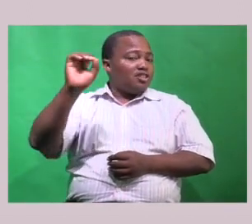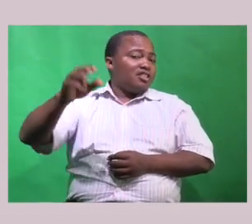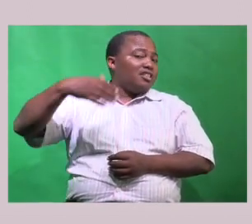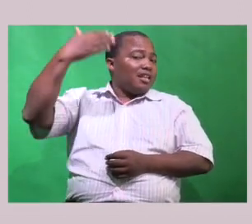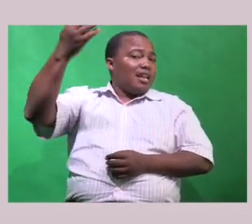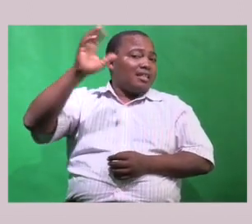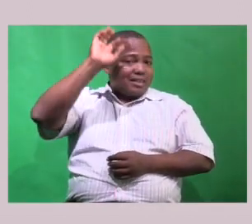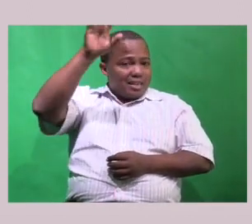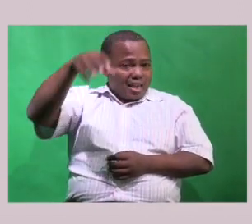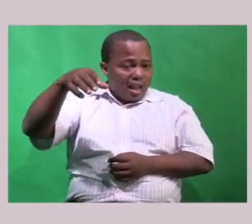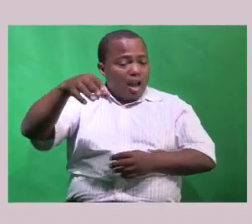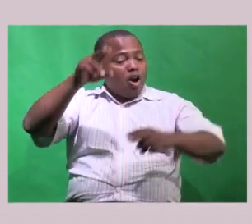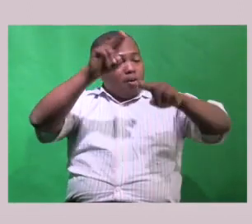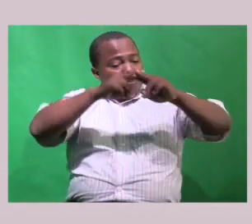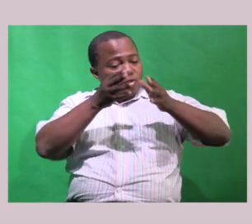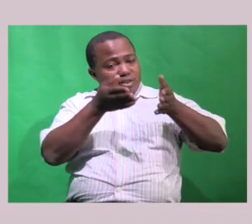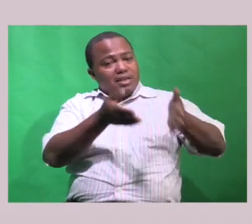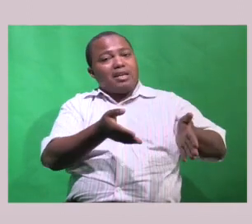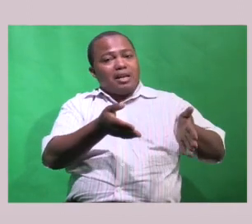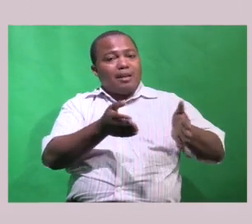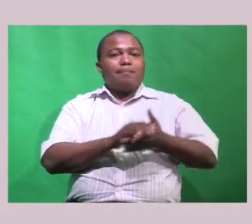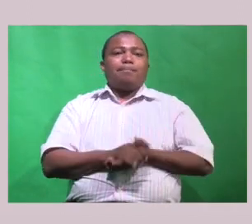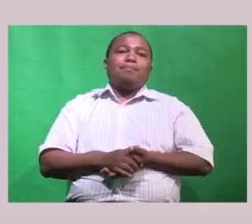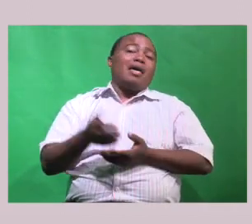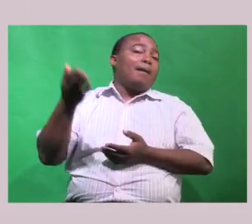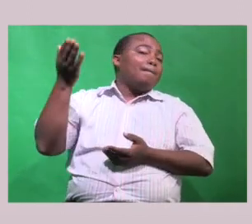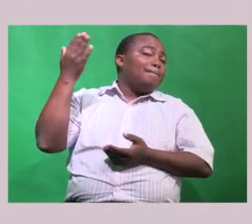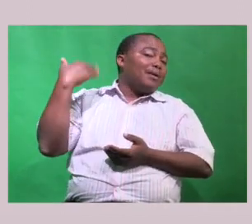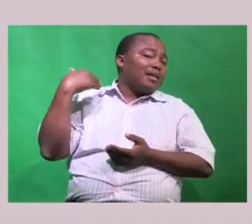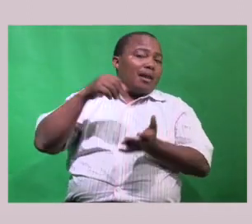you put here prepaid